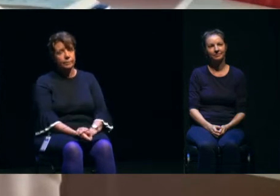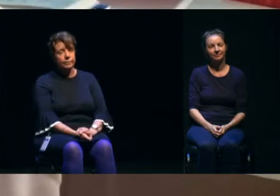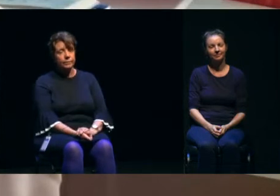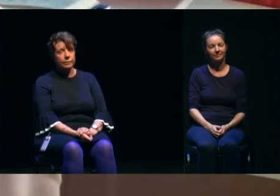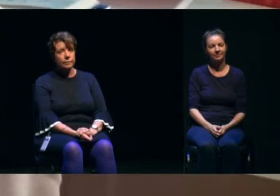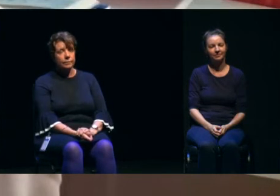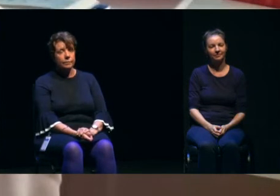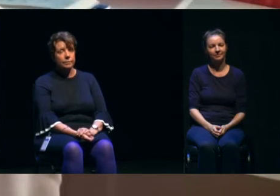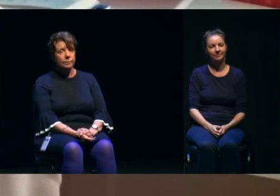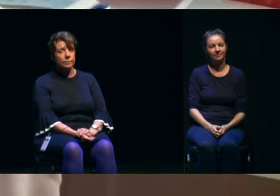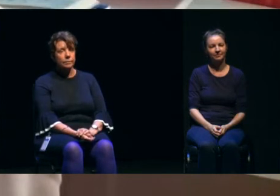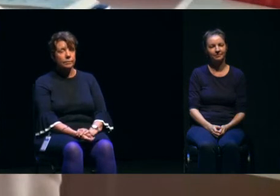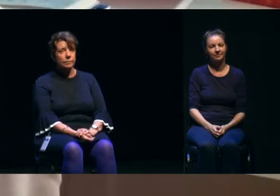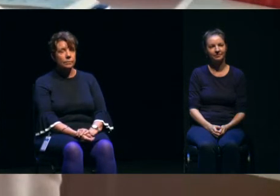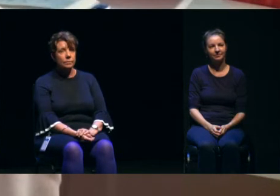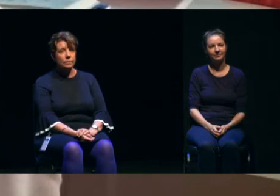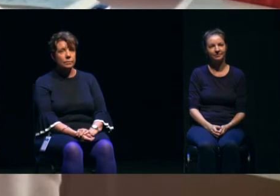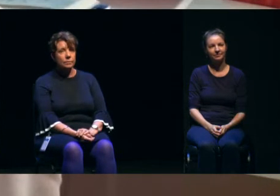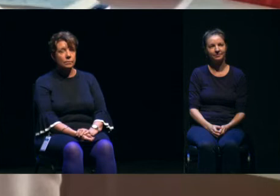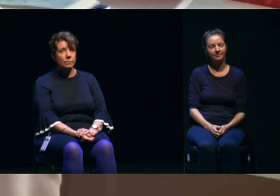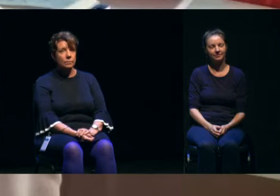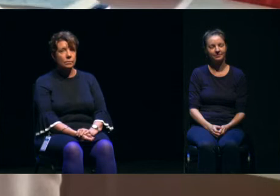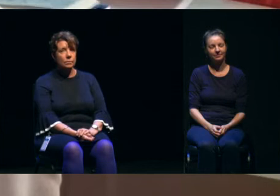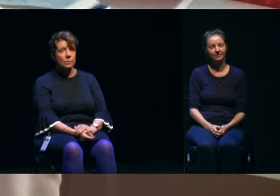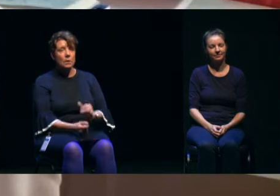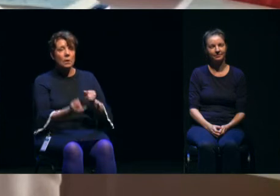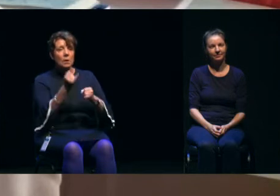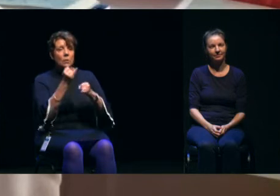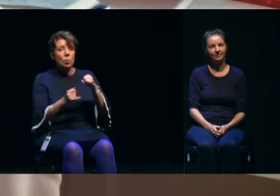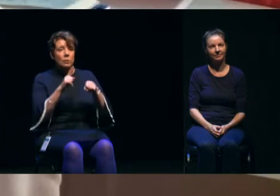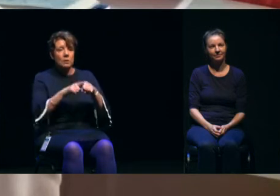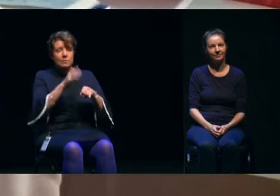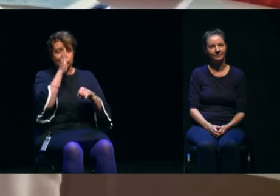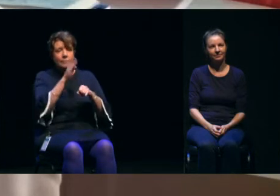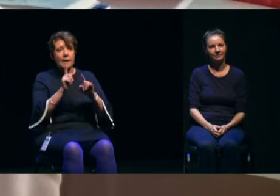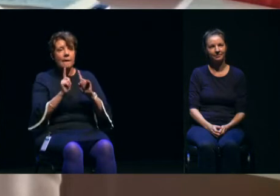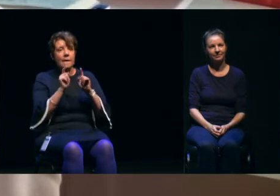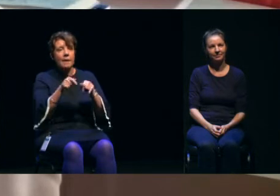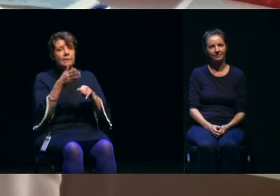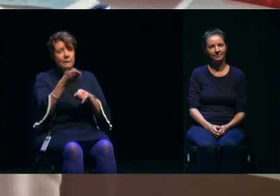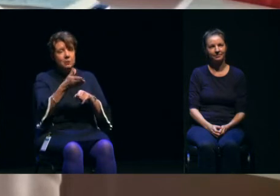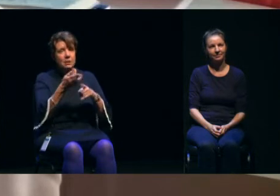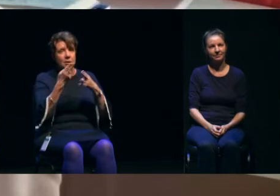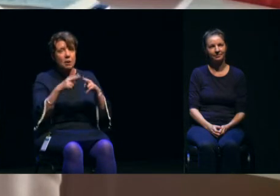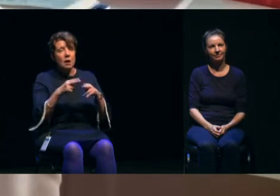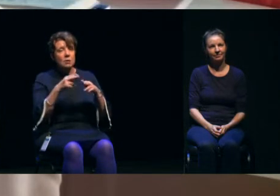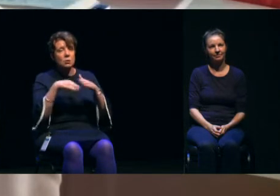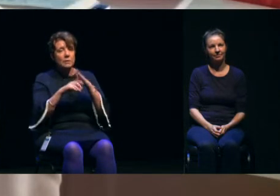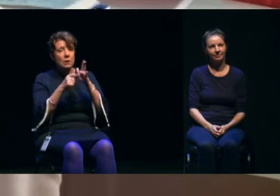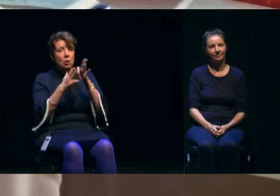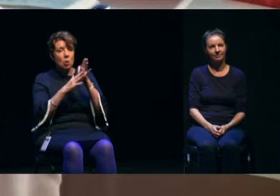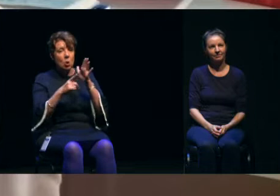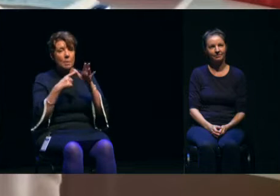I think that the worst time was right after she died. Yeah, she was in a coma for a